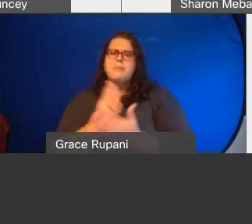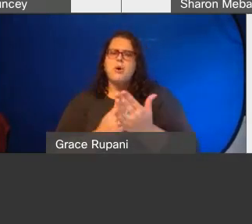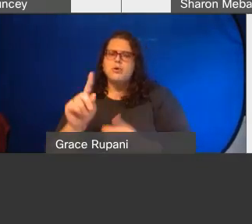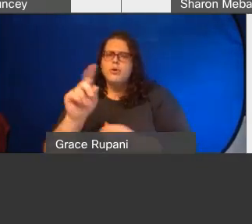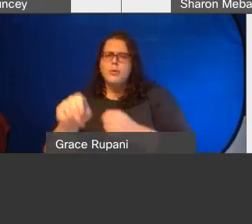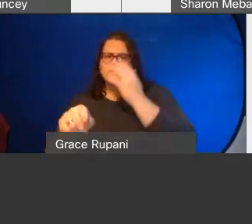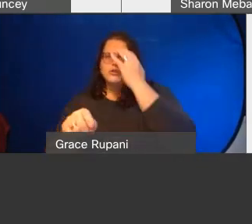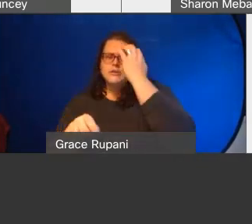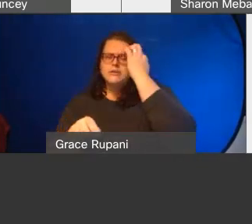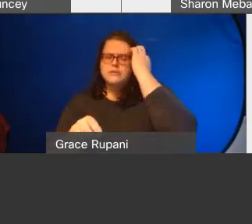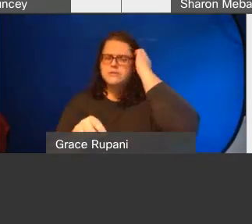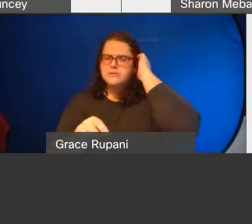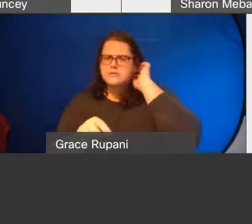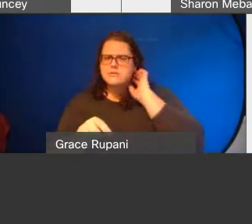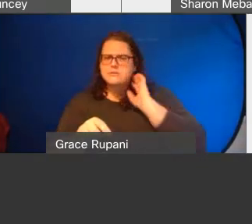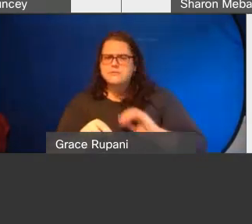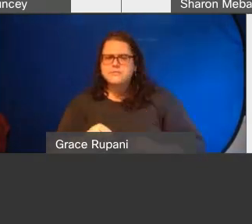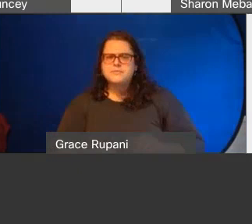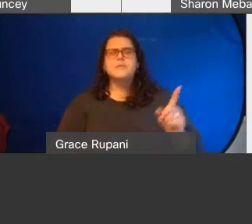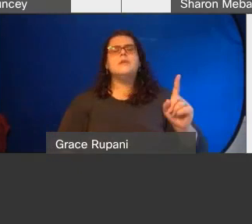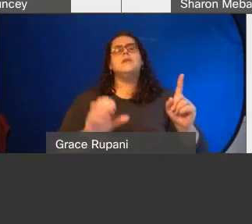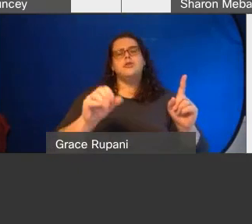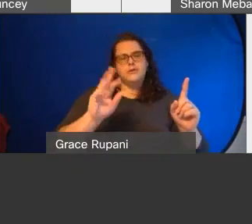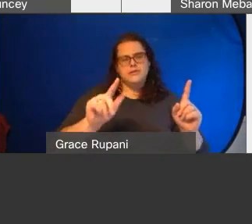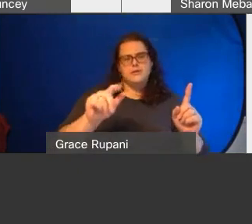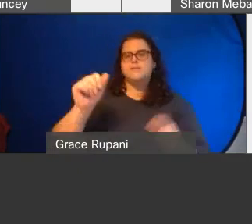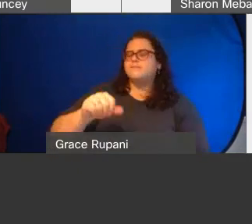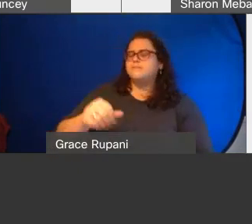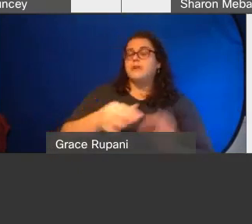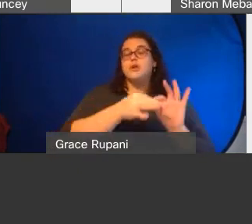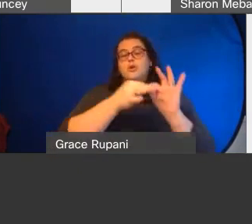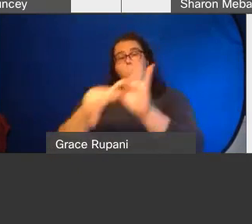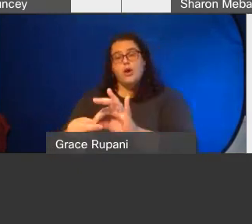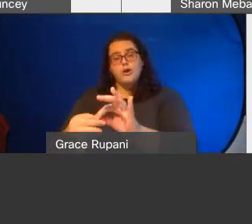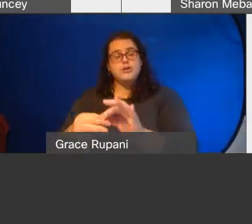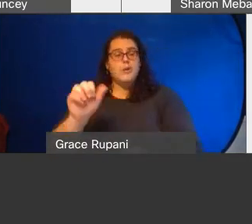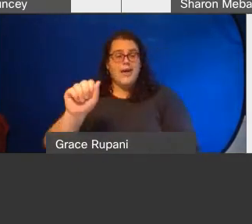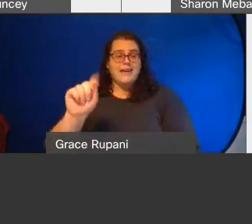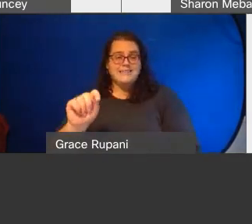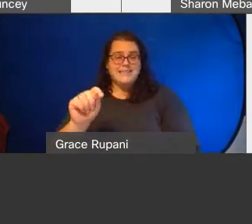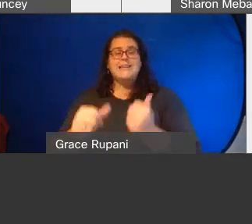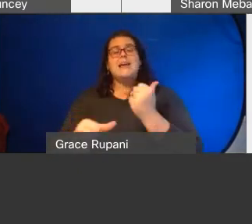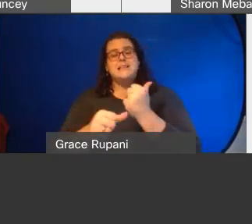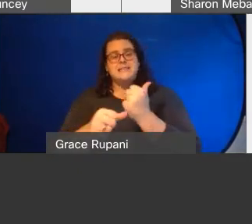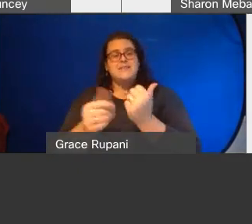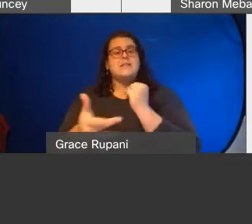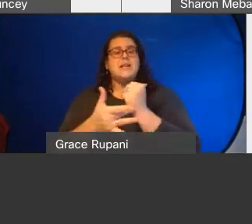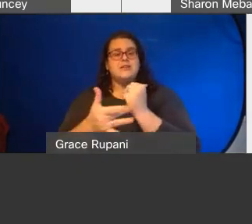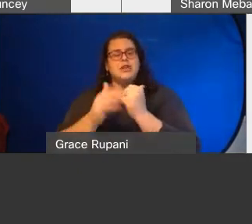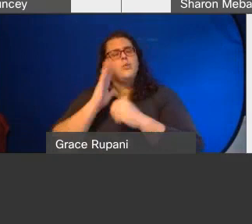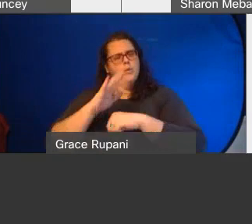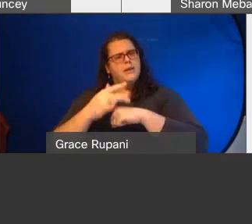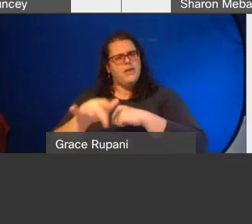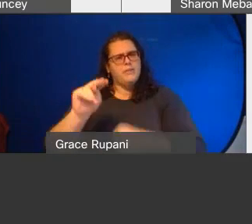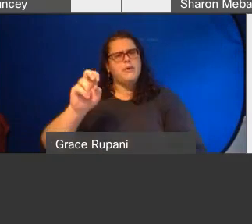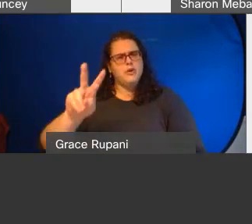That's correct. In regards to assistive technology, this will be available in November. How can my agency apply and